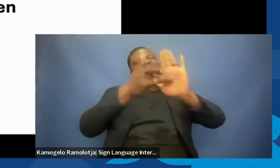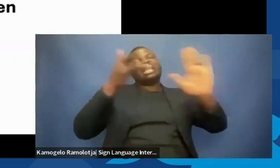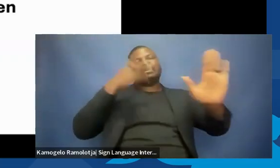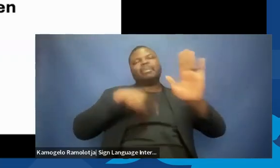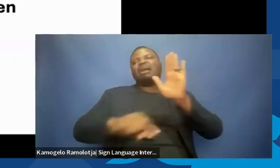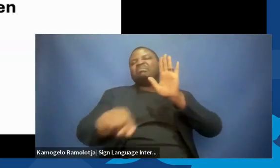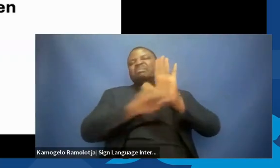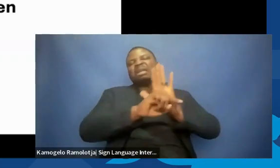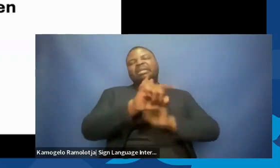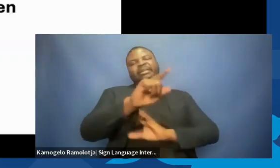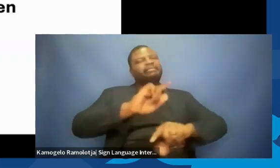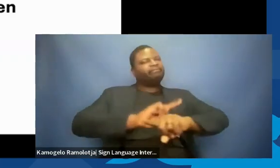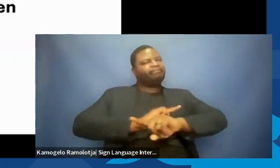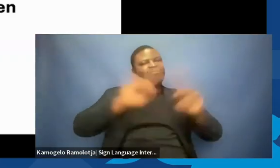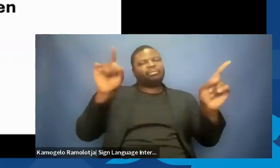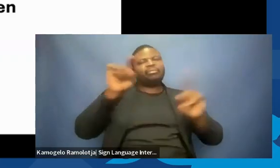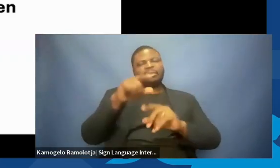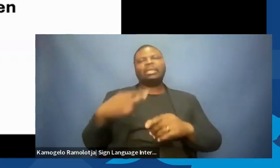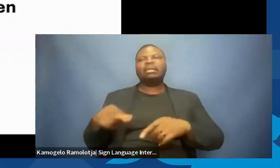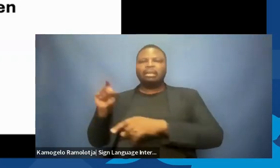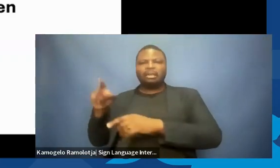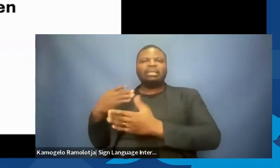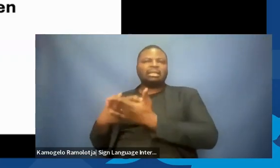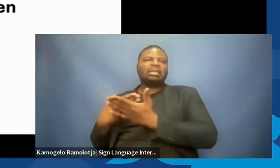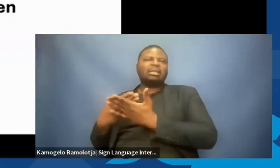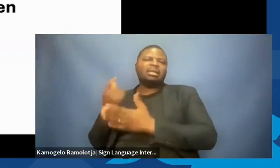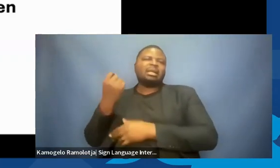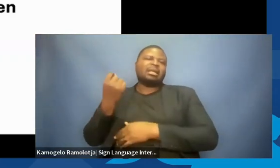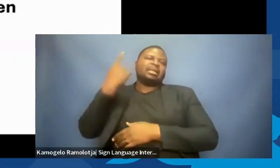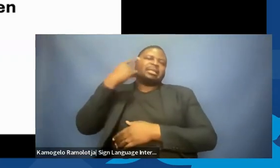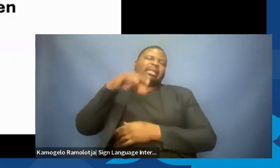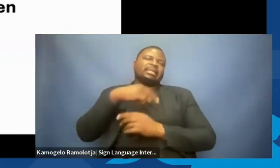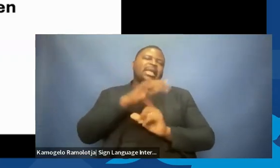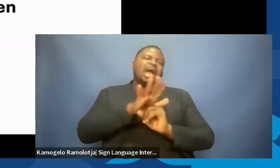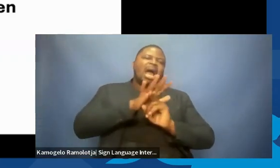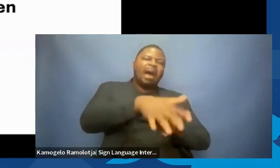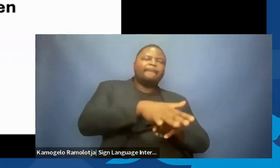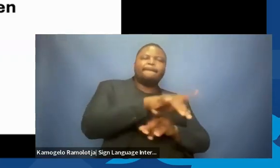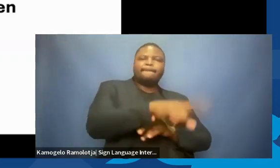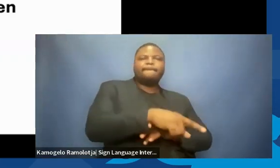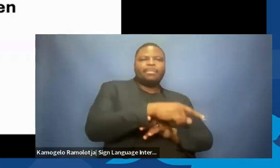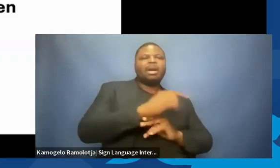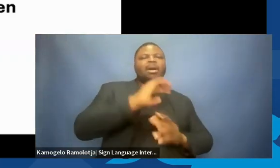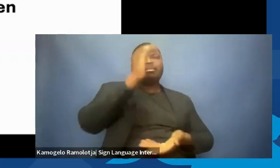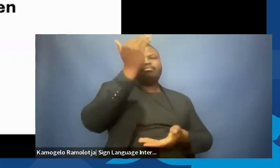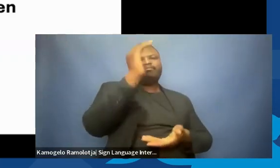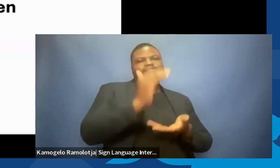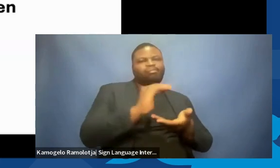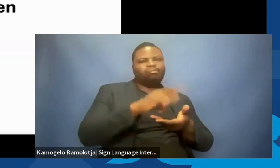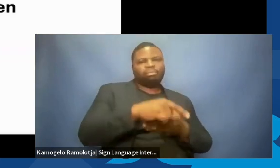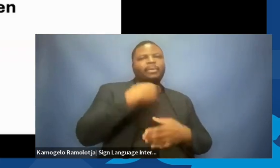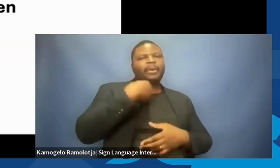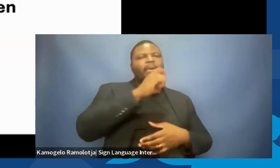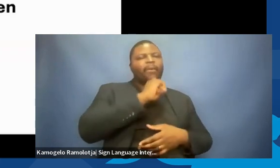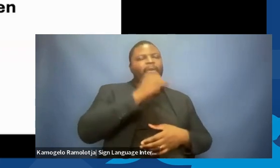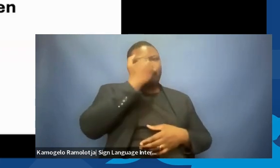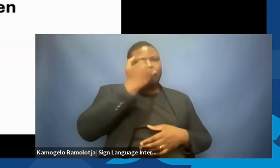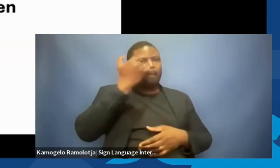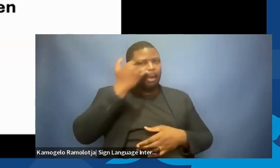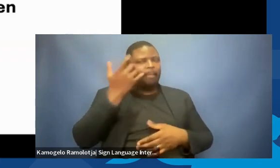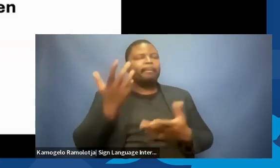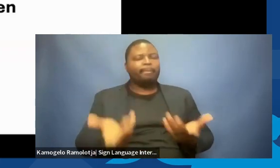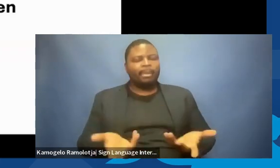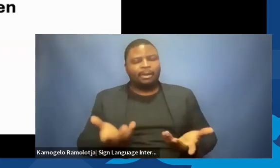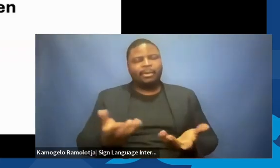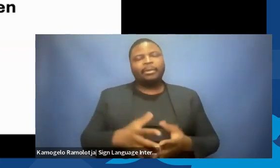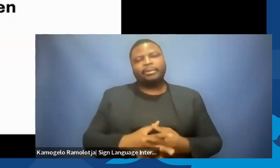population. And you hope that they would be able to provide the same line of services without stigma, without judgment, and also have a